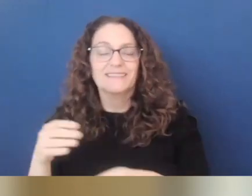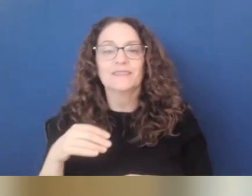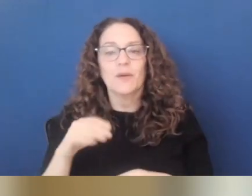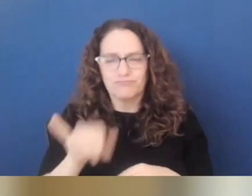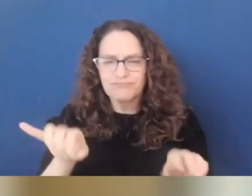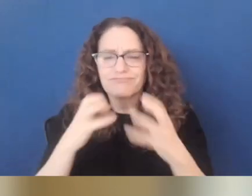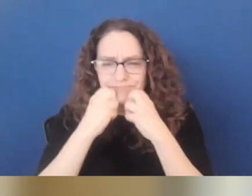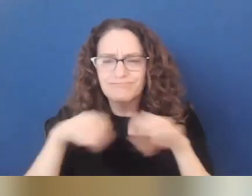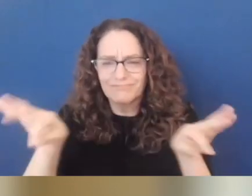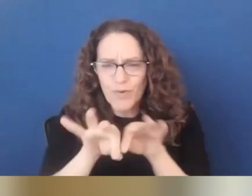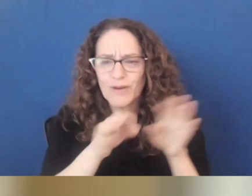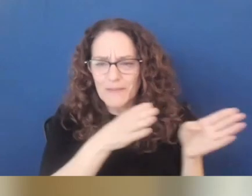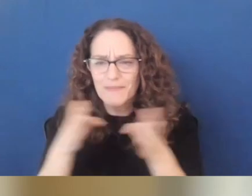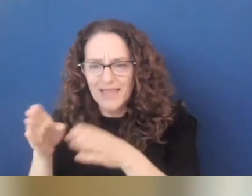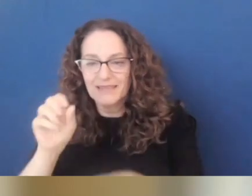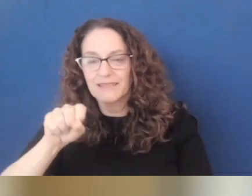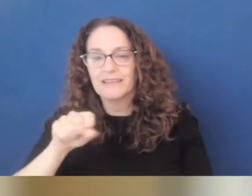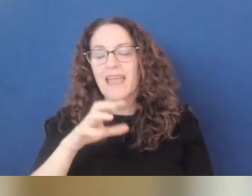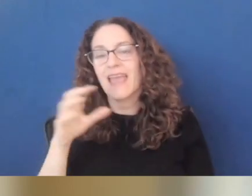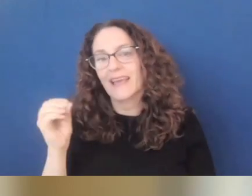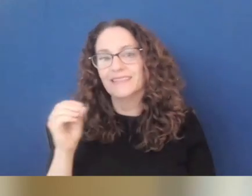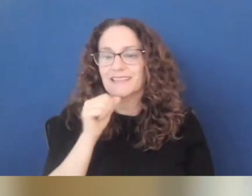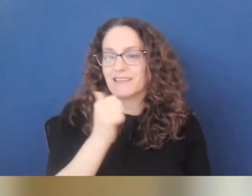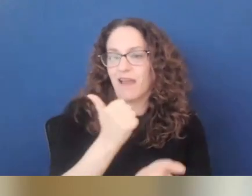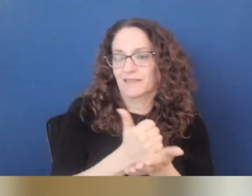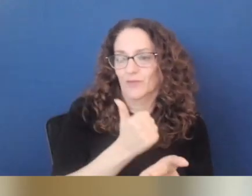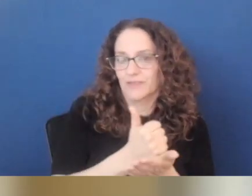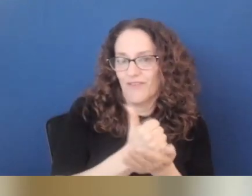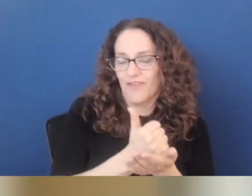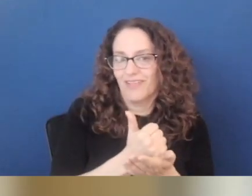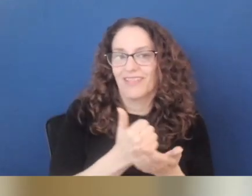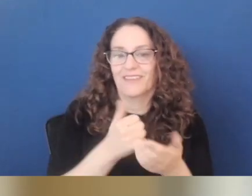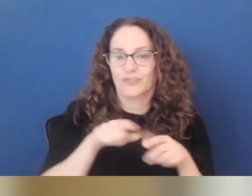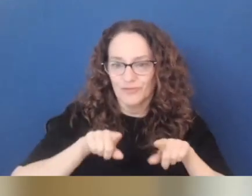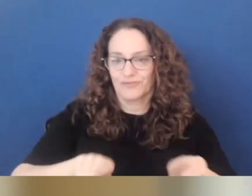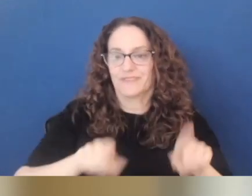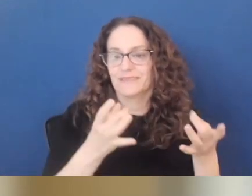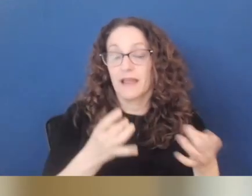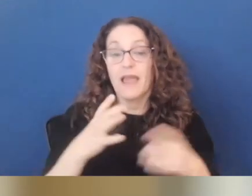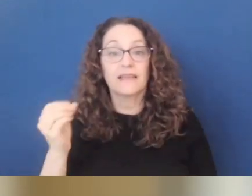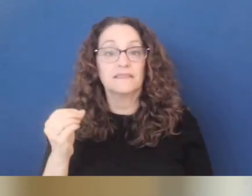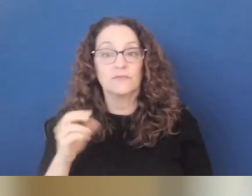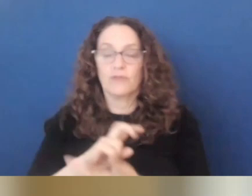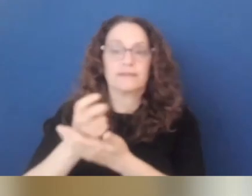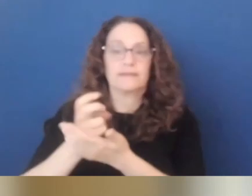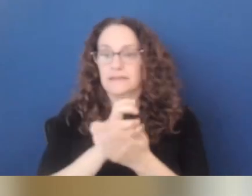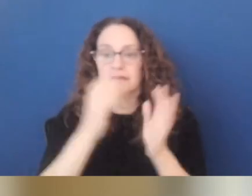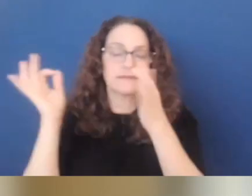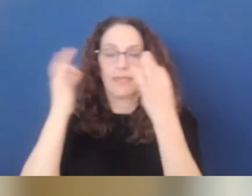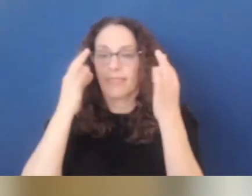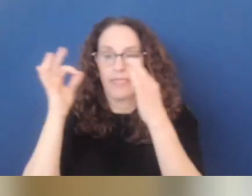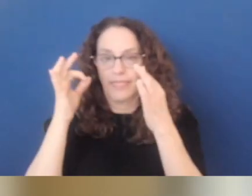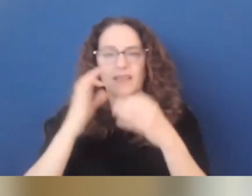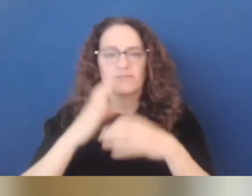But it's still not very useful. And restlessness is definitely an obstruction to